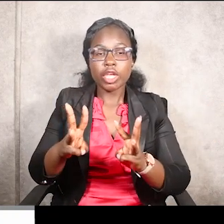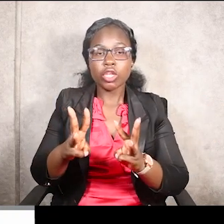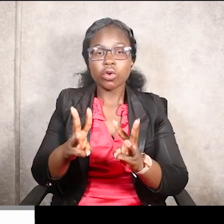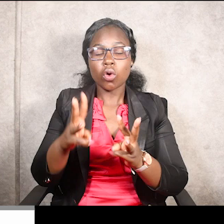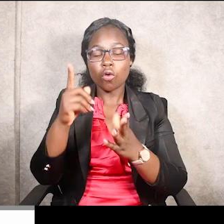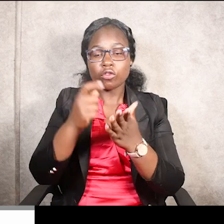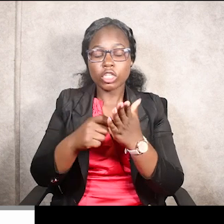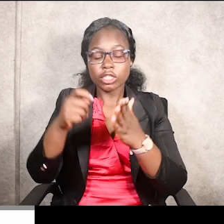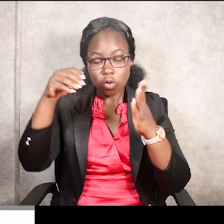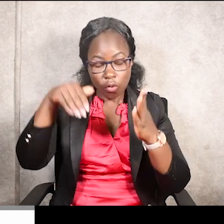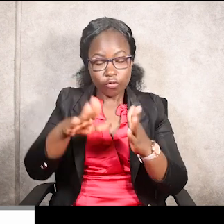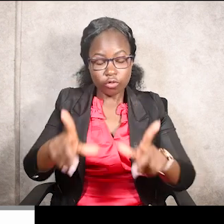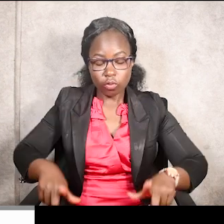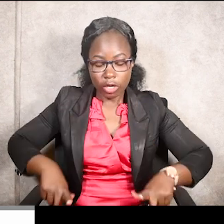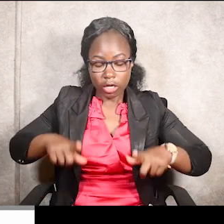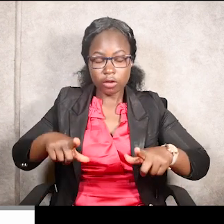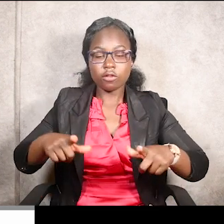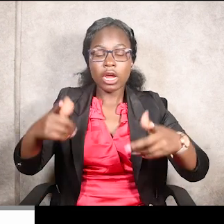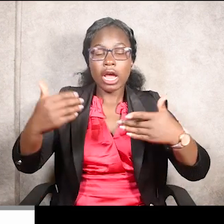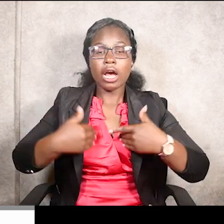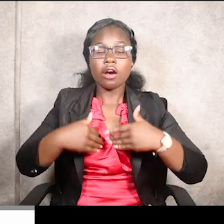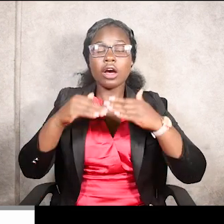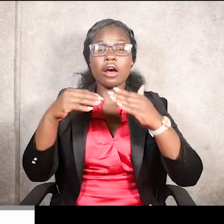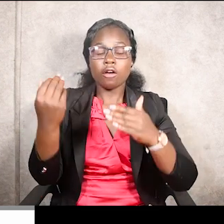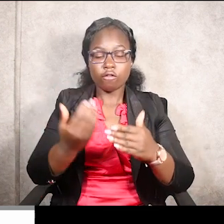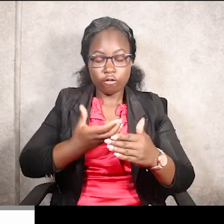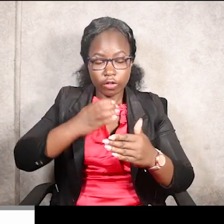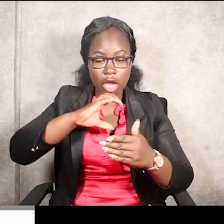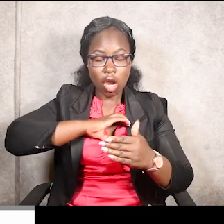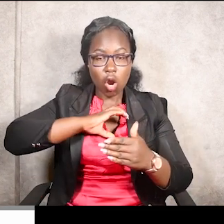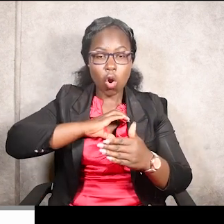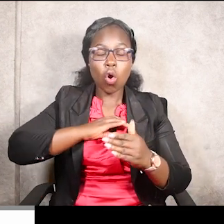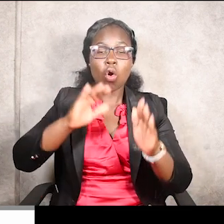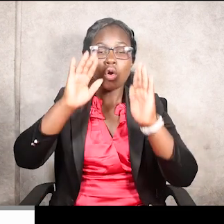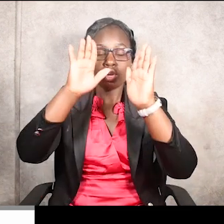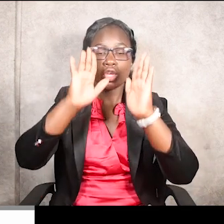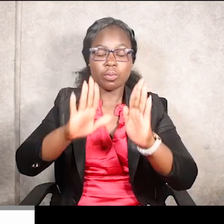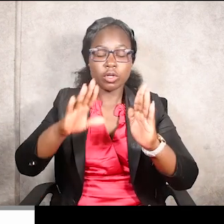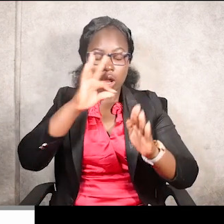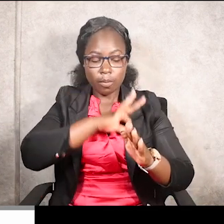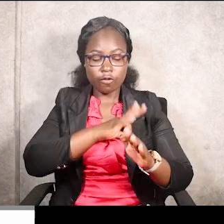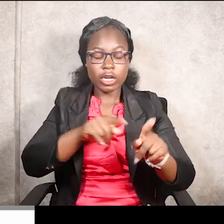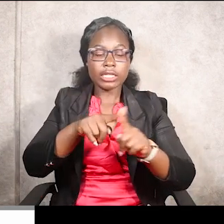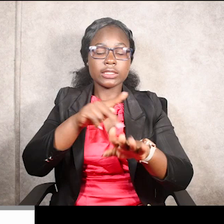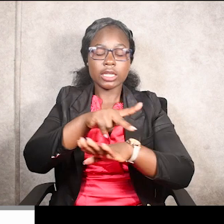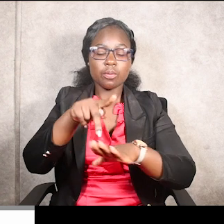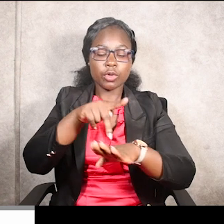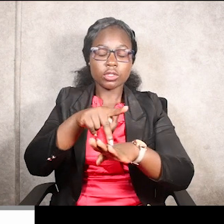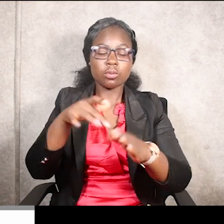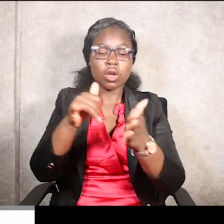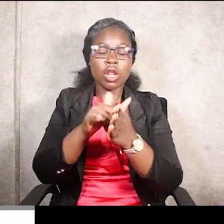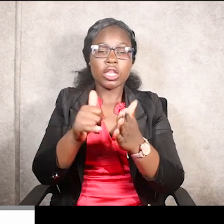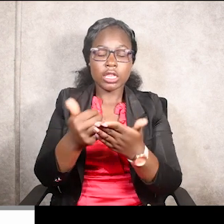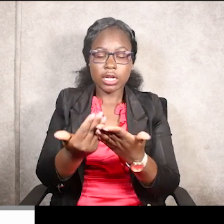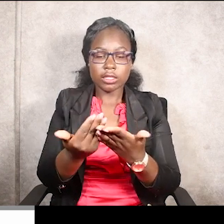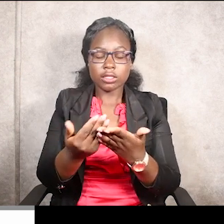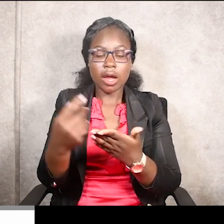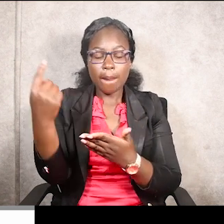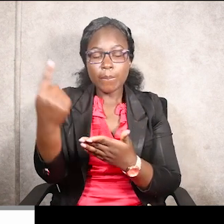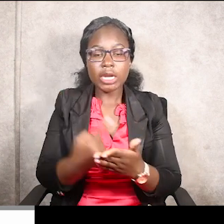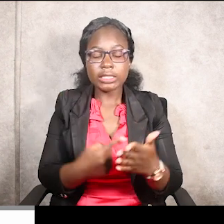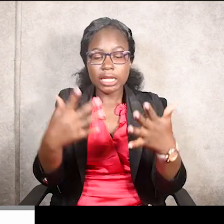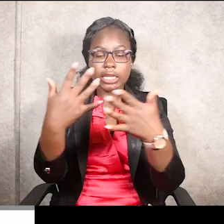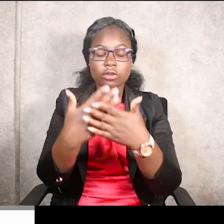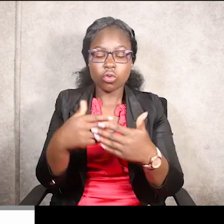of your life, and it has its own importance, key benefits, and there's certain principles that govern your interaction with